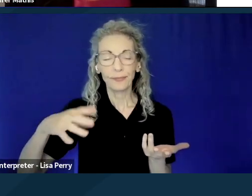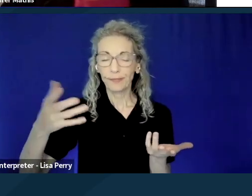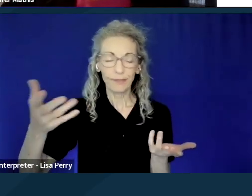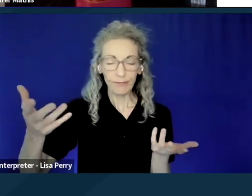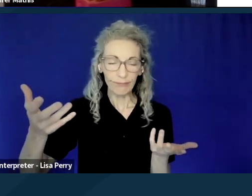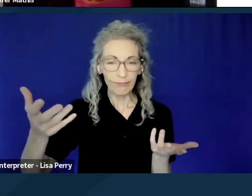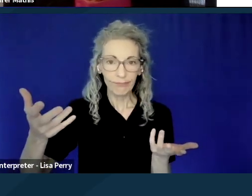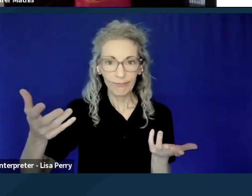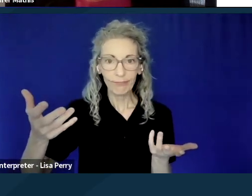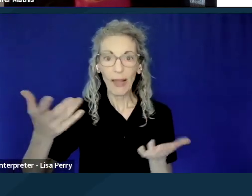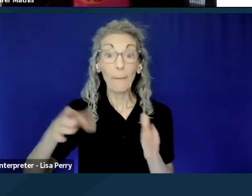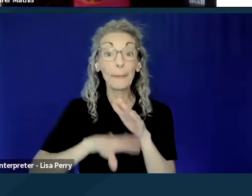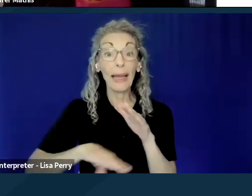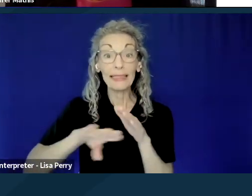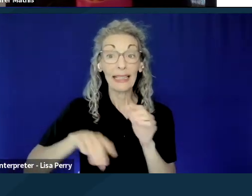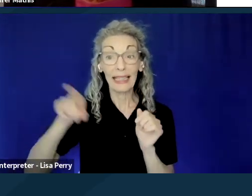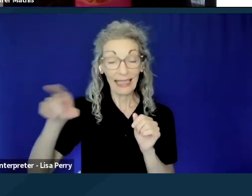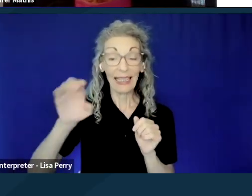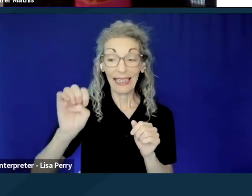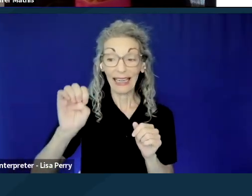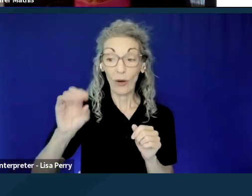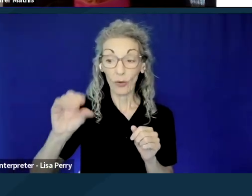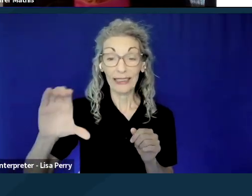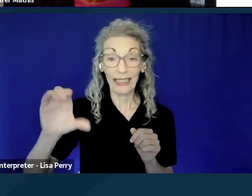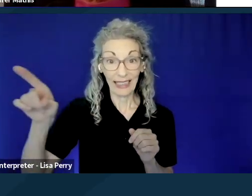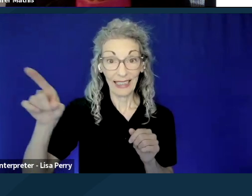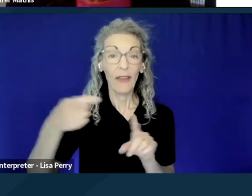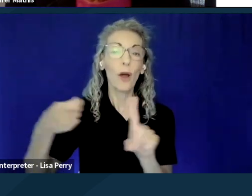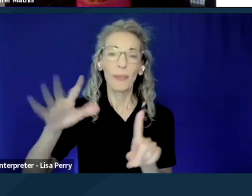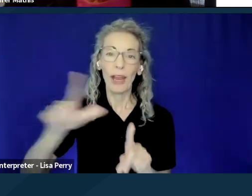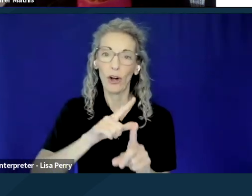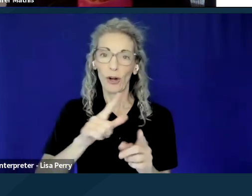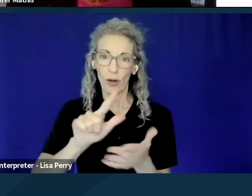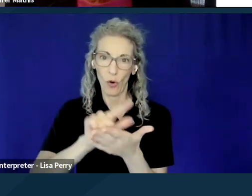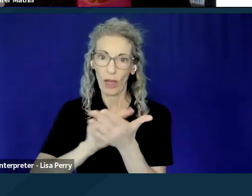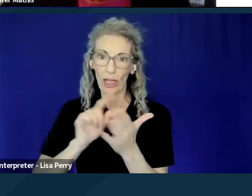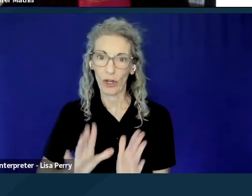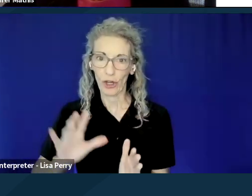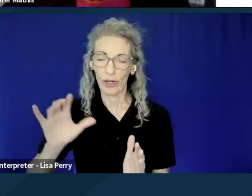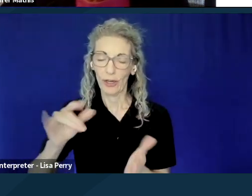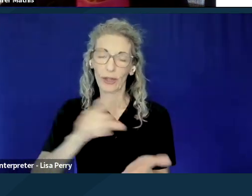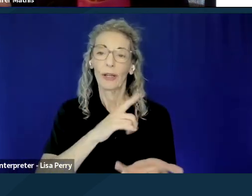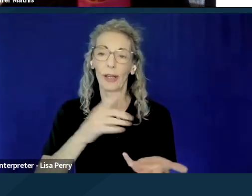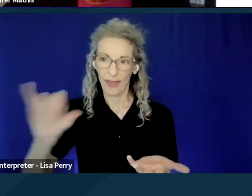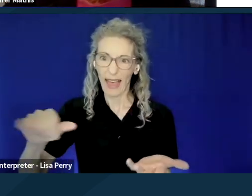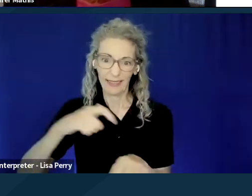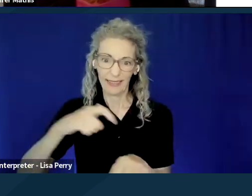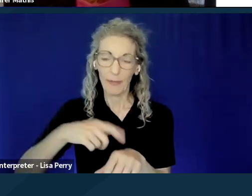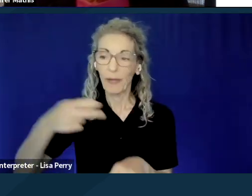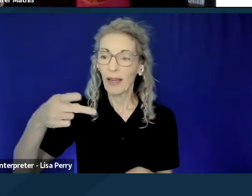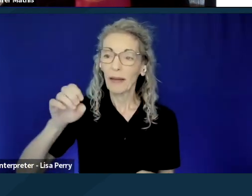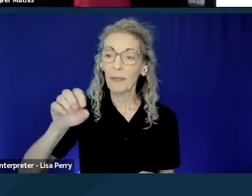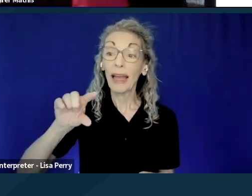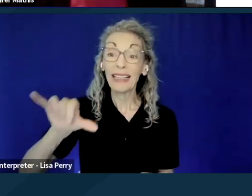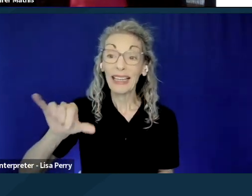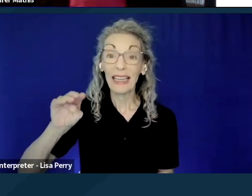it basically explained, it was from the EEOC's legal counsel at the time, Peggy Mastriani, been there for many, many